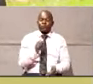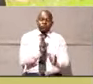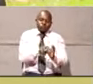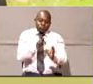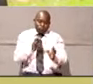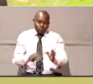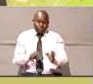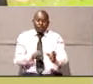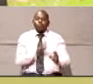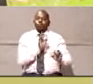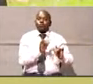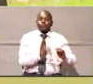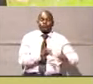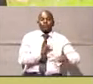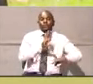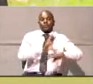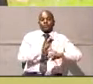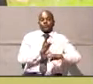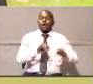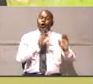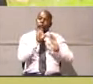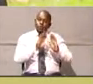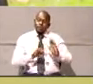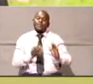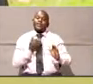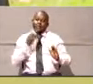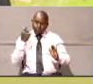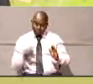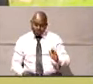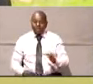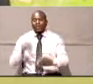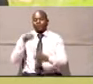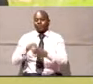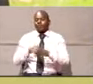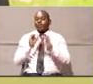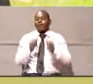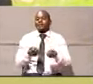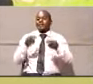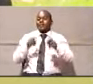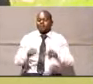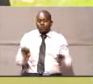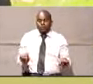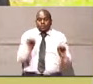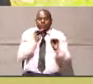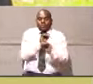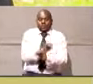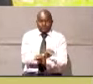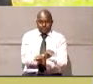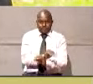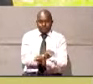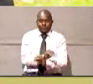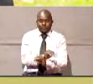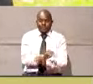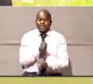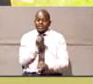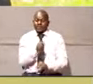retire. Then constitutionally it required that an election be held to replace him. And